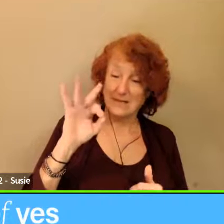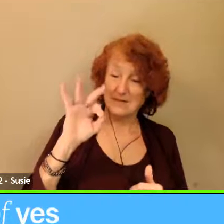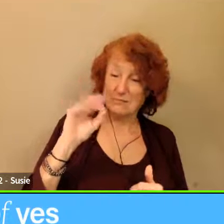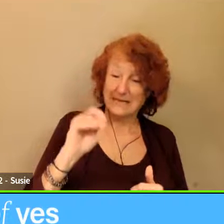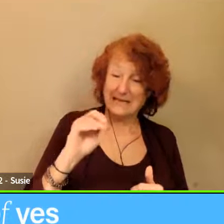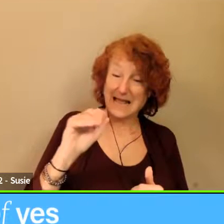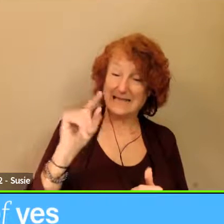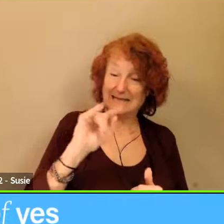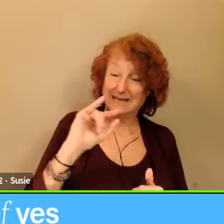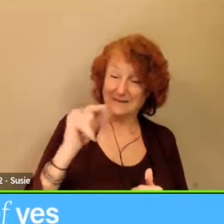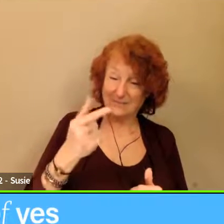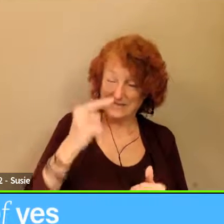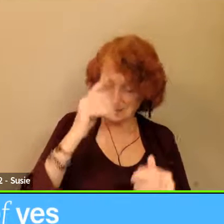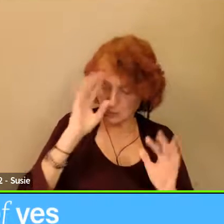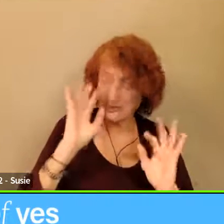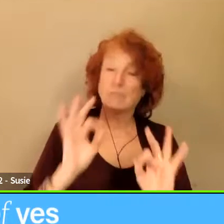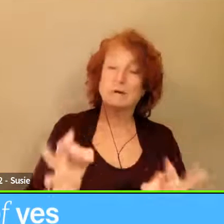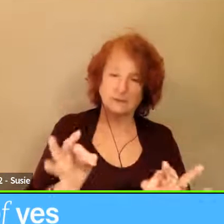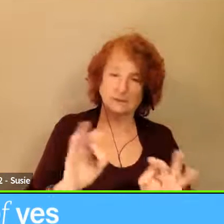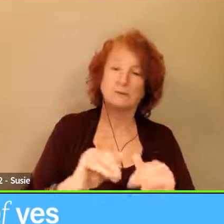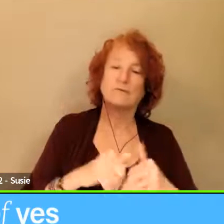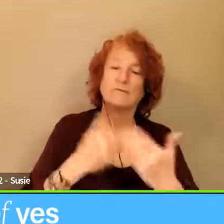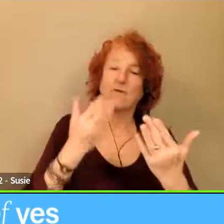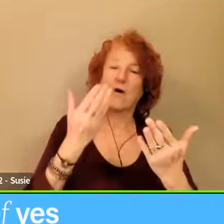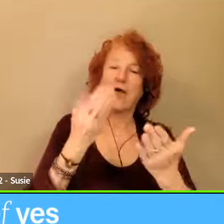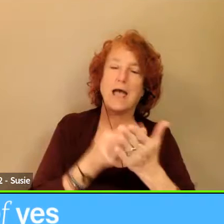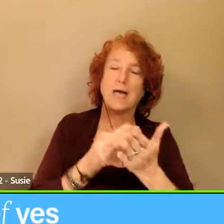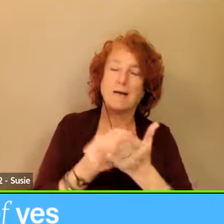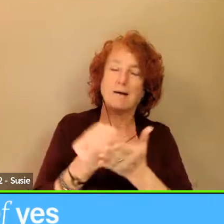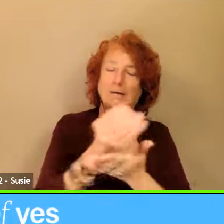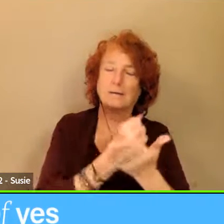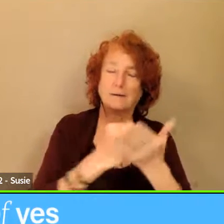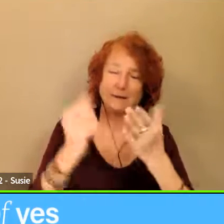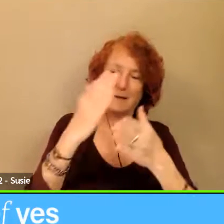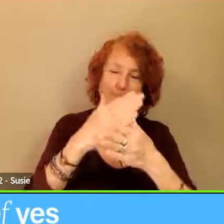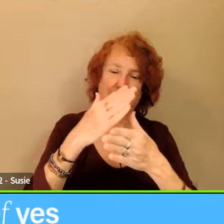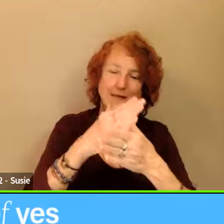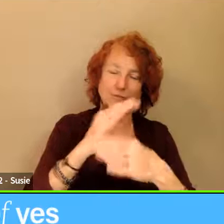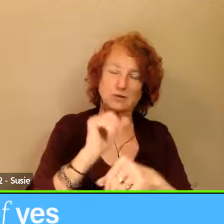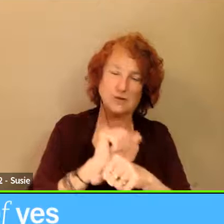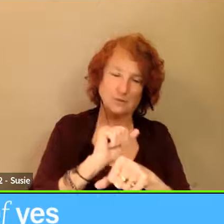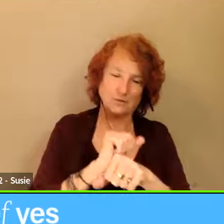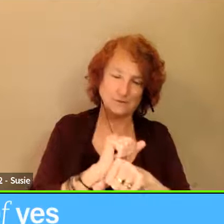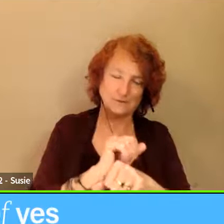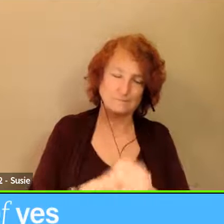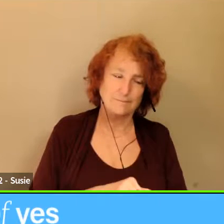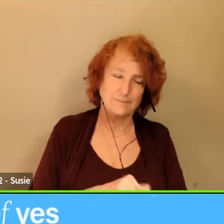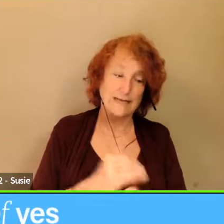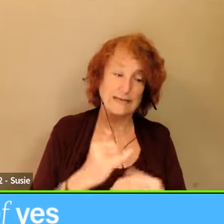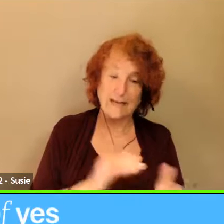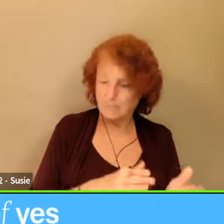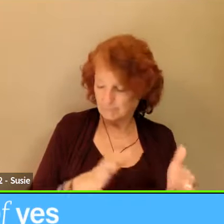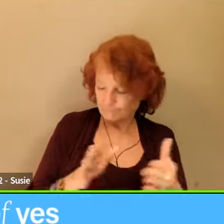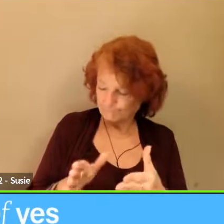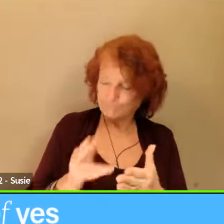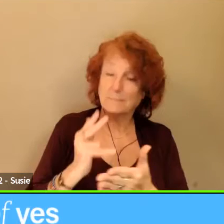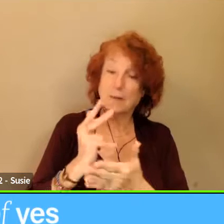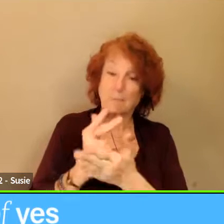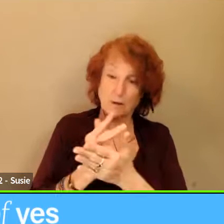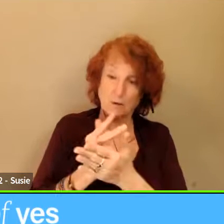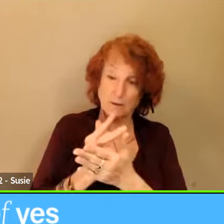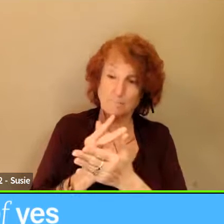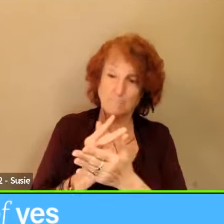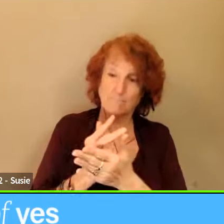how income averaging works. As far as the uncoupling of the parking mandates go, your